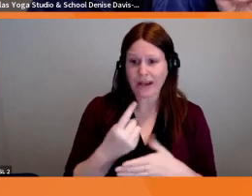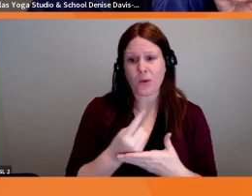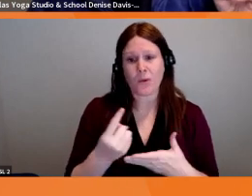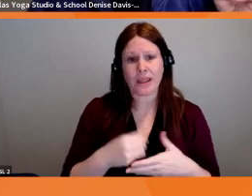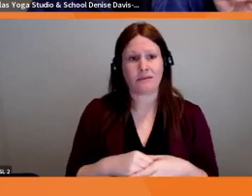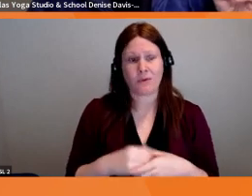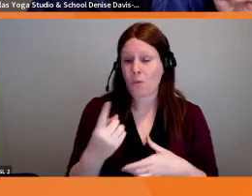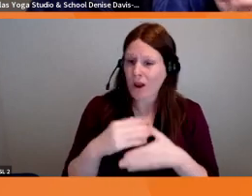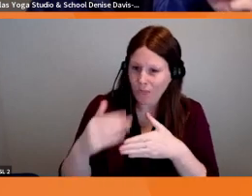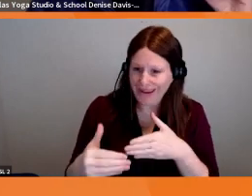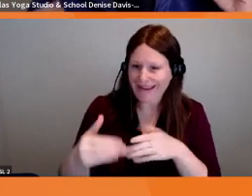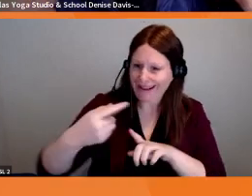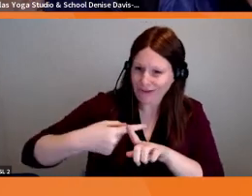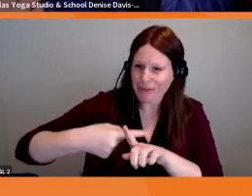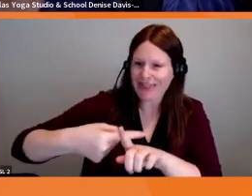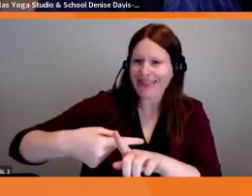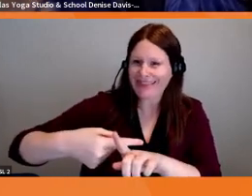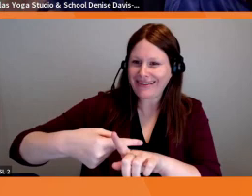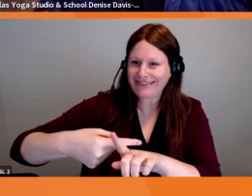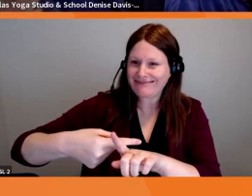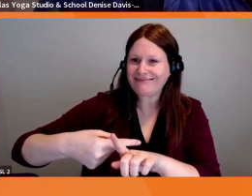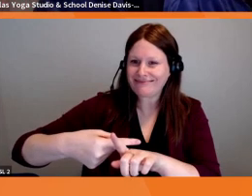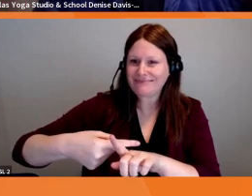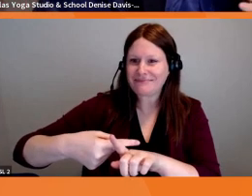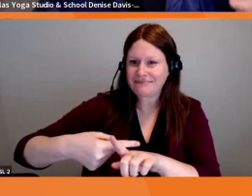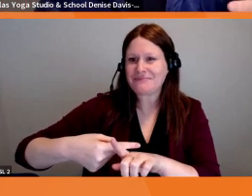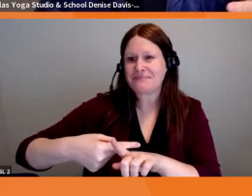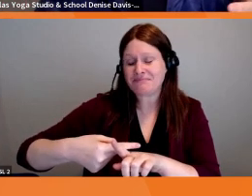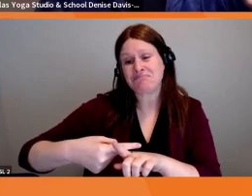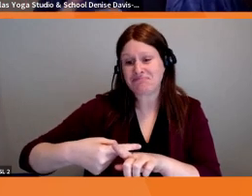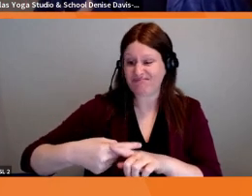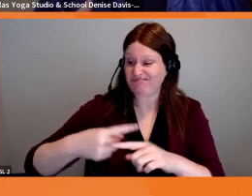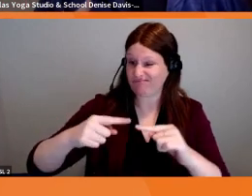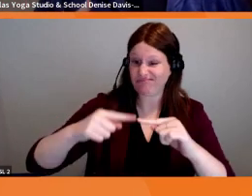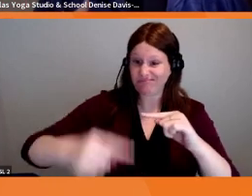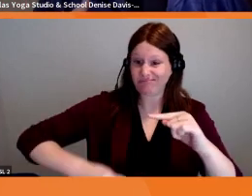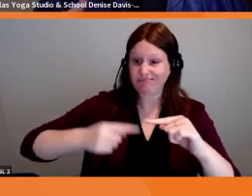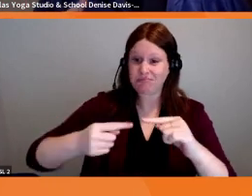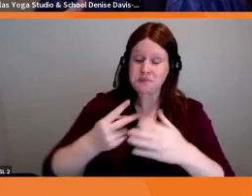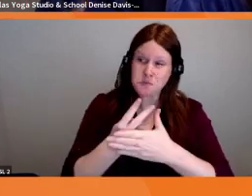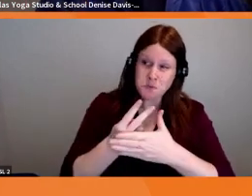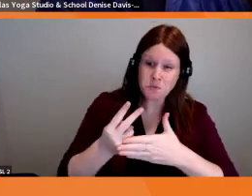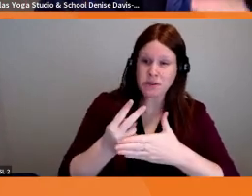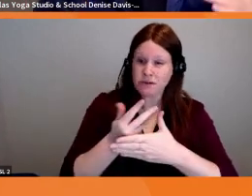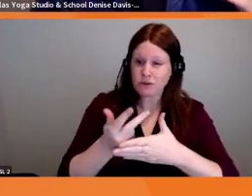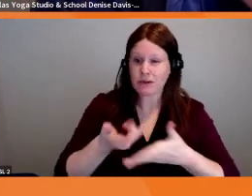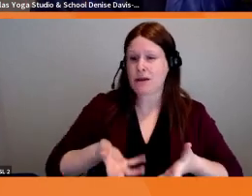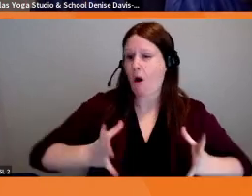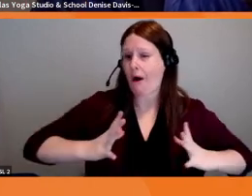weekend a month, and taking off 2 or 3 weeks a year for retreat is a way to